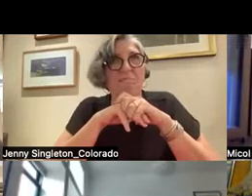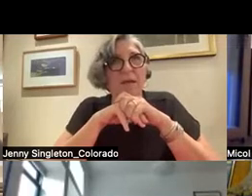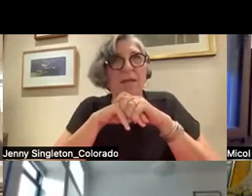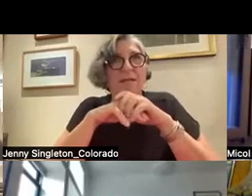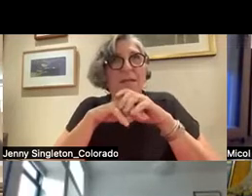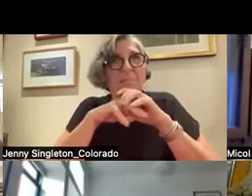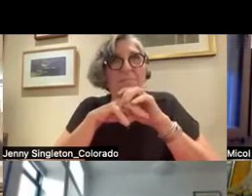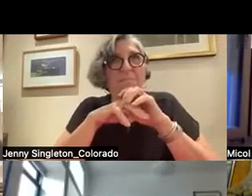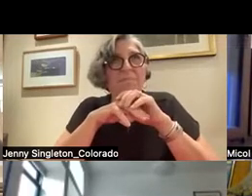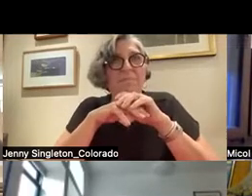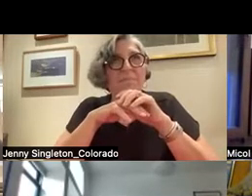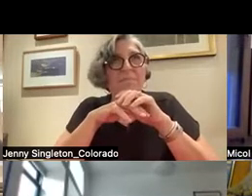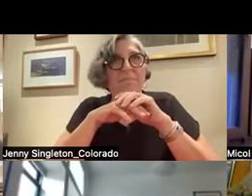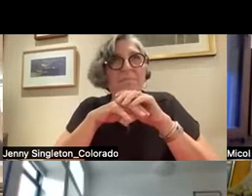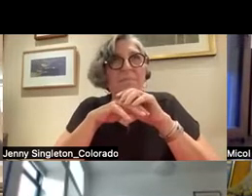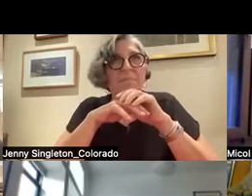I guess